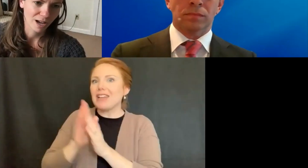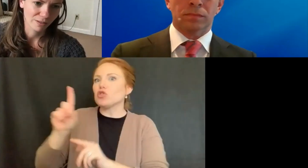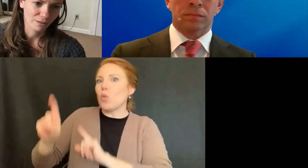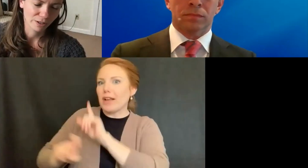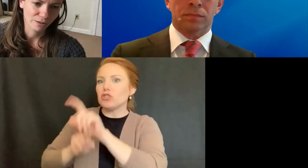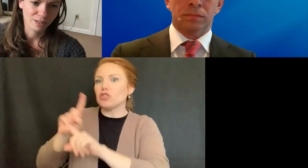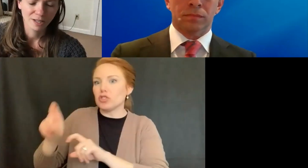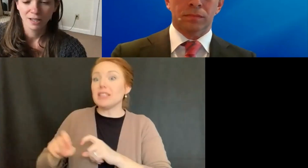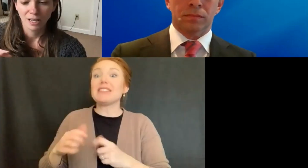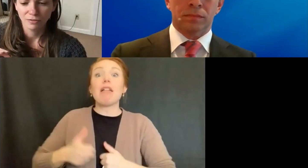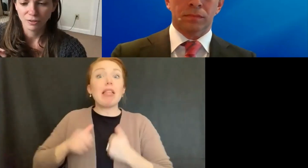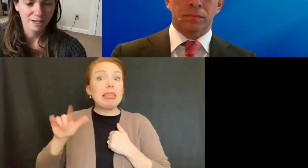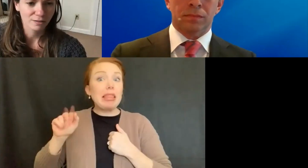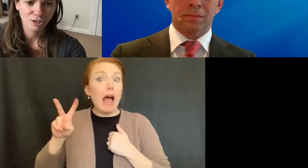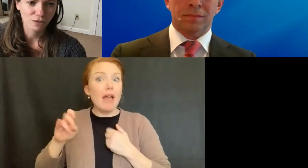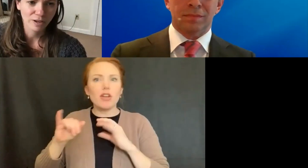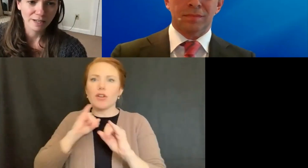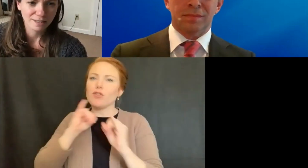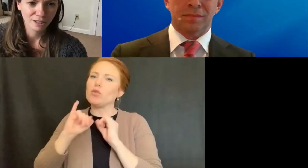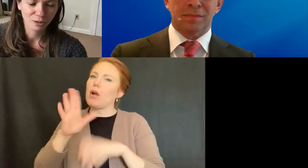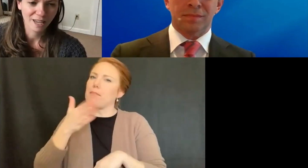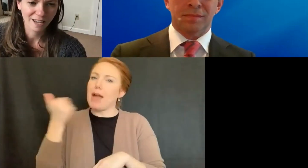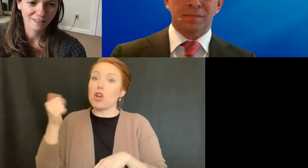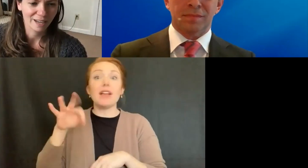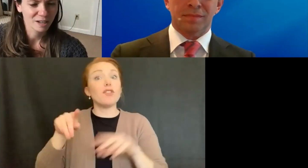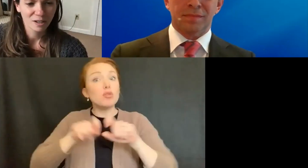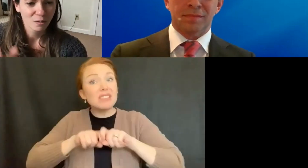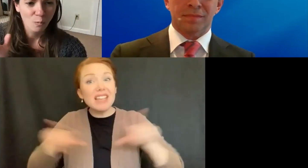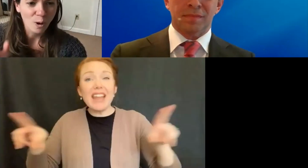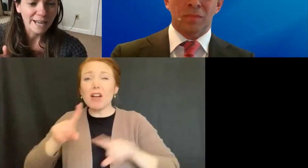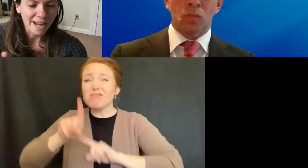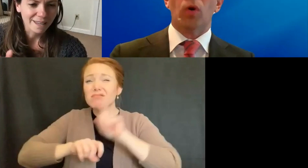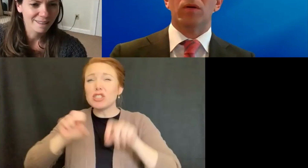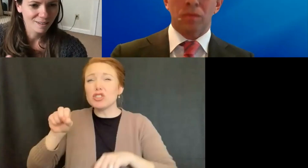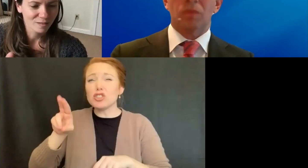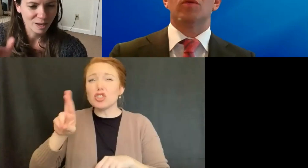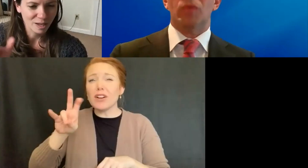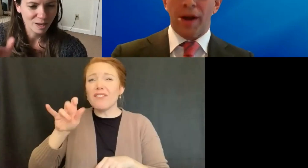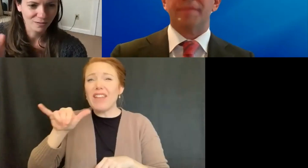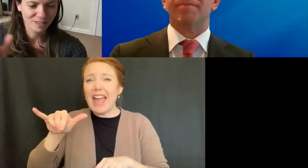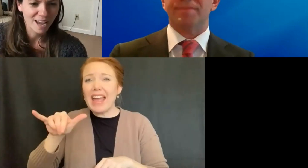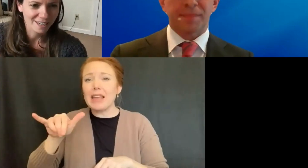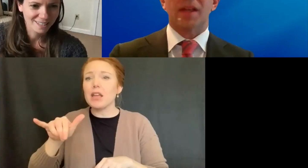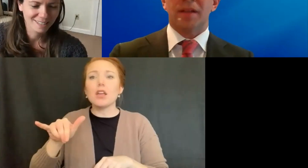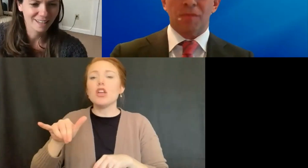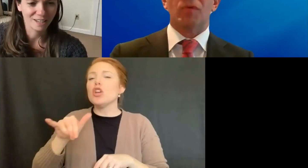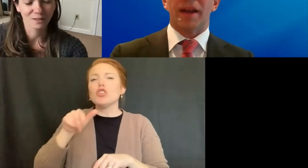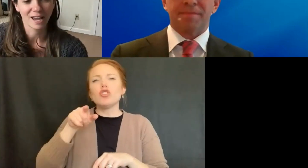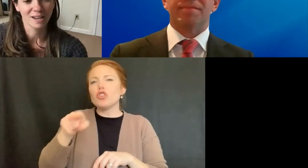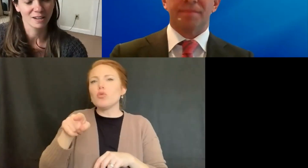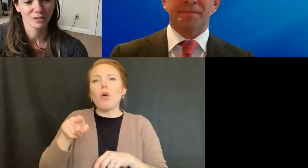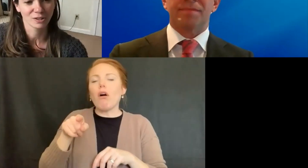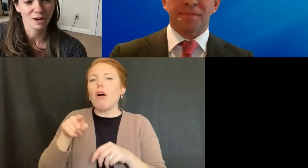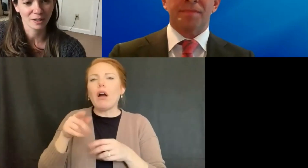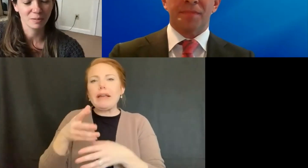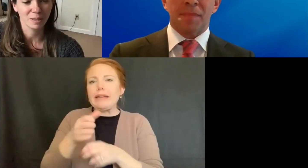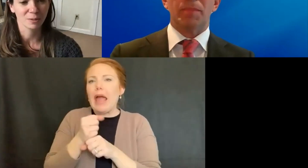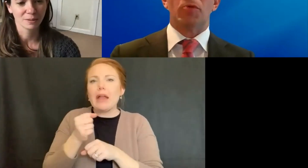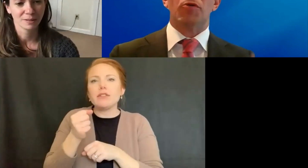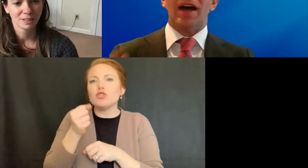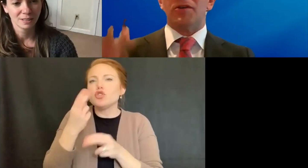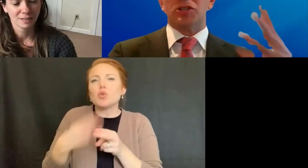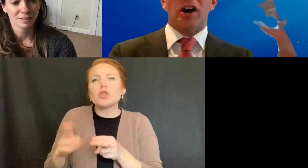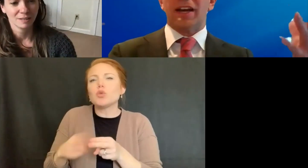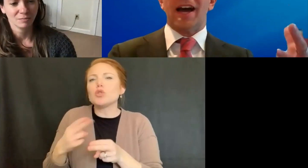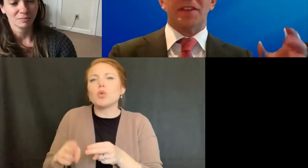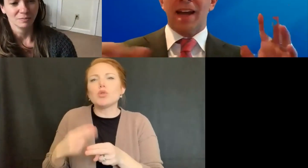do live interviews. If you send out surveys, you'll get like 1/8 of the amount of text that you'll get if you're talking to people.